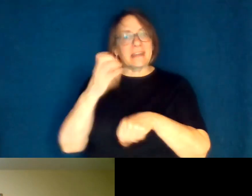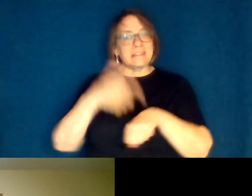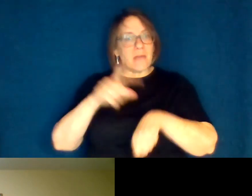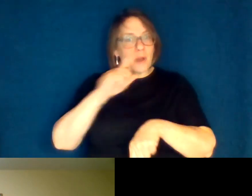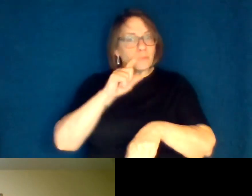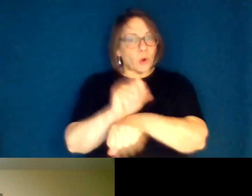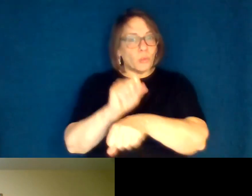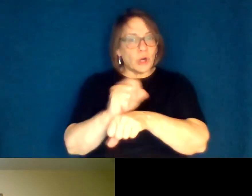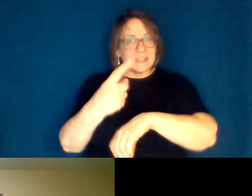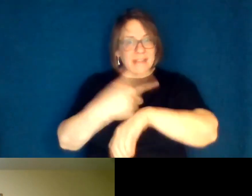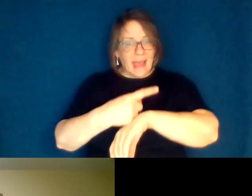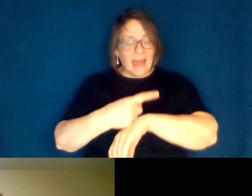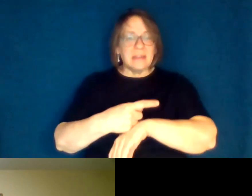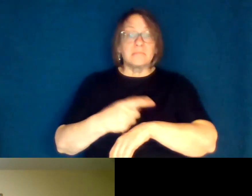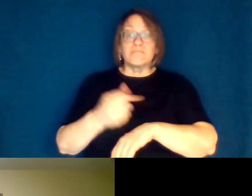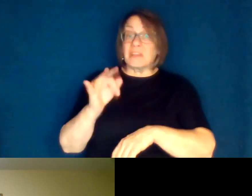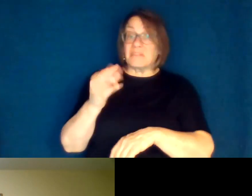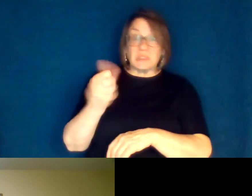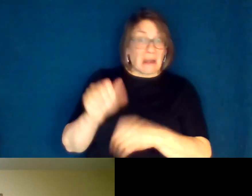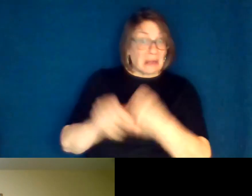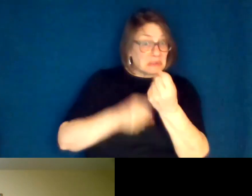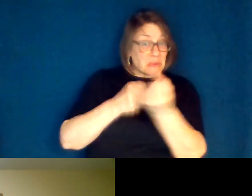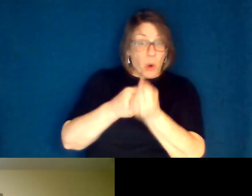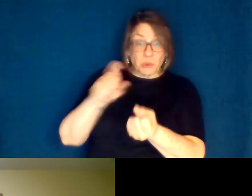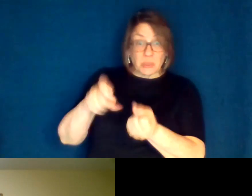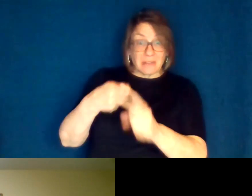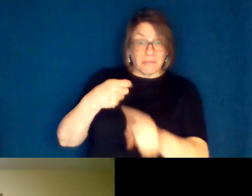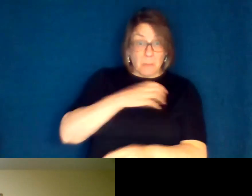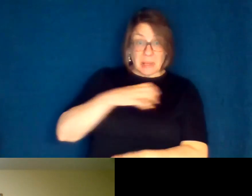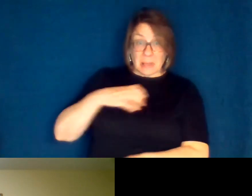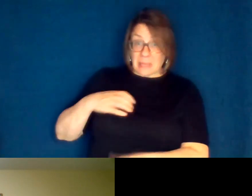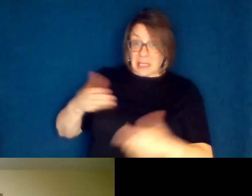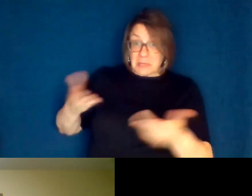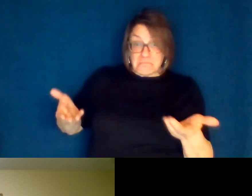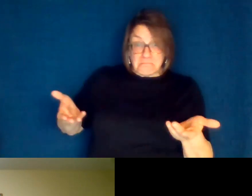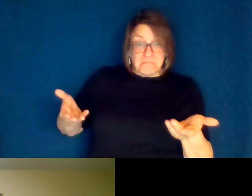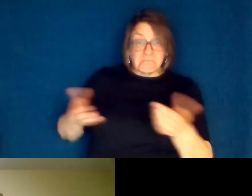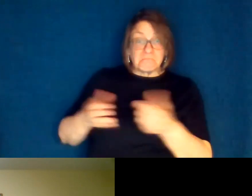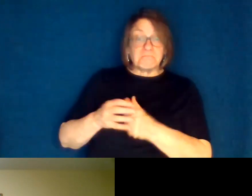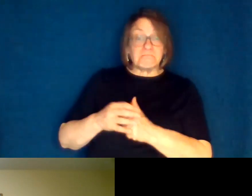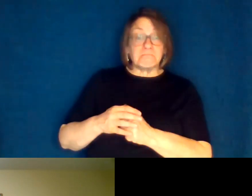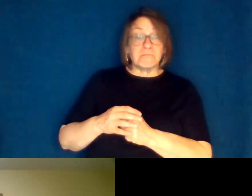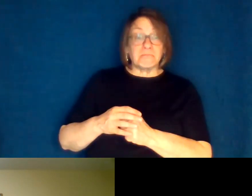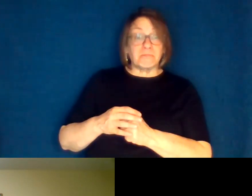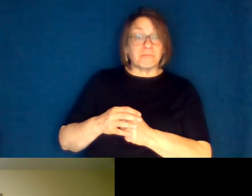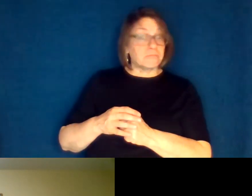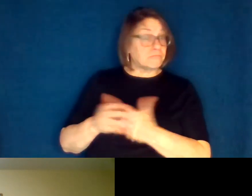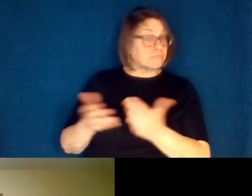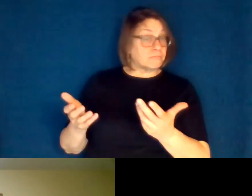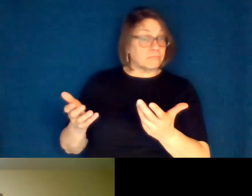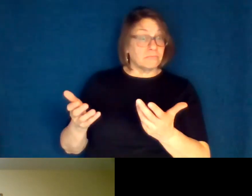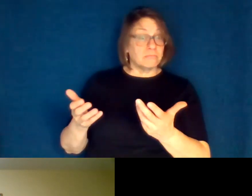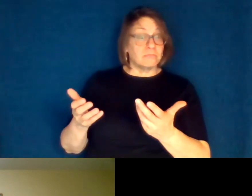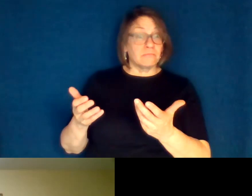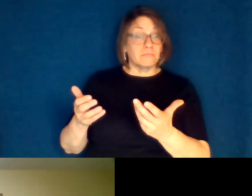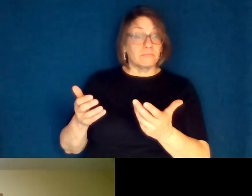And if there's any support you need from the committee in your in the commission's